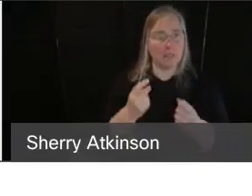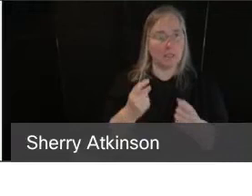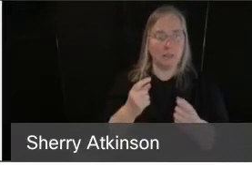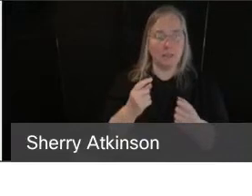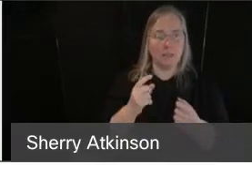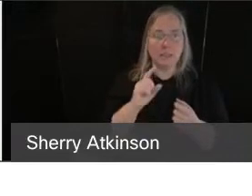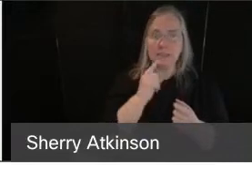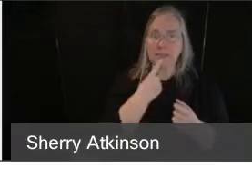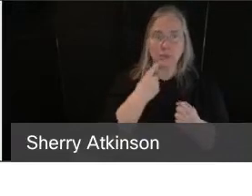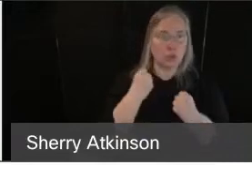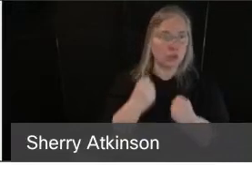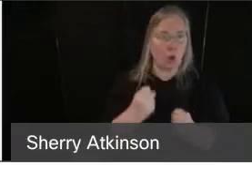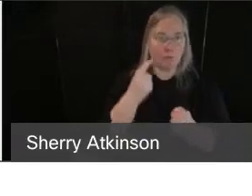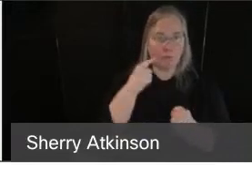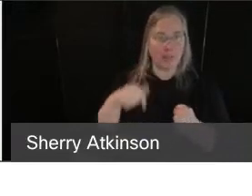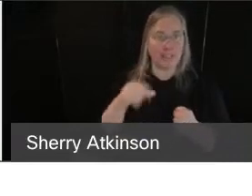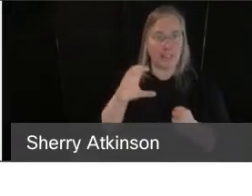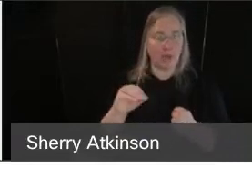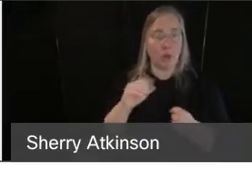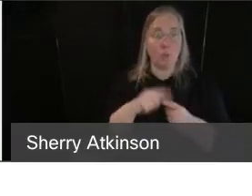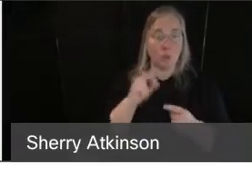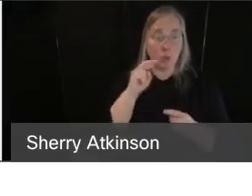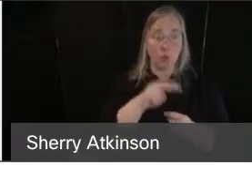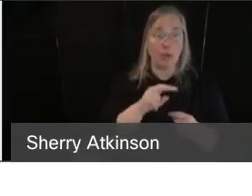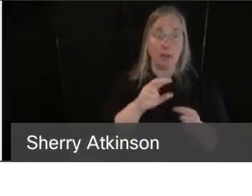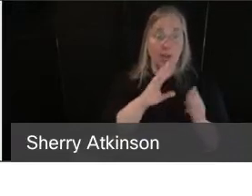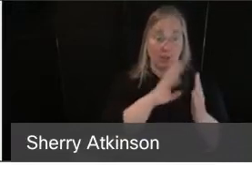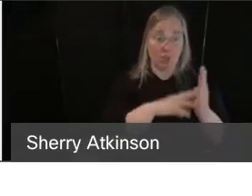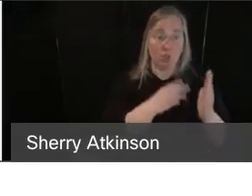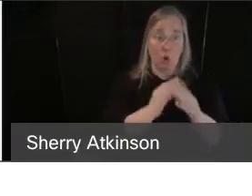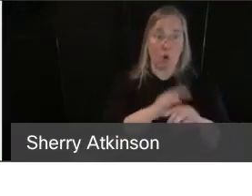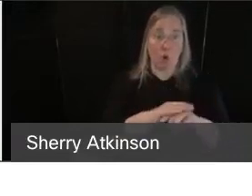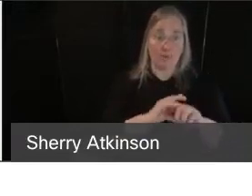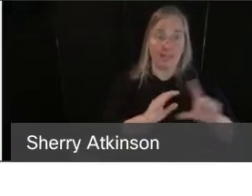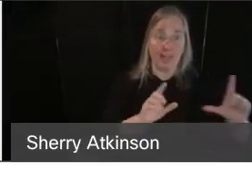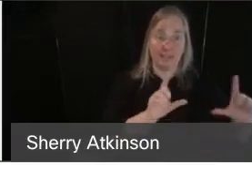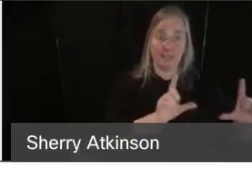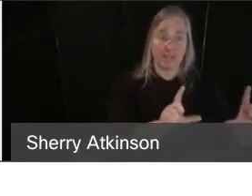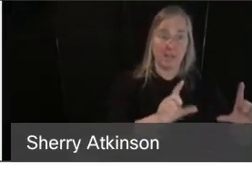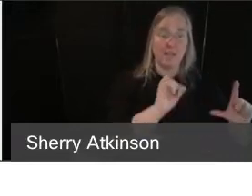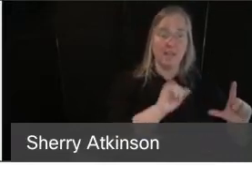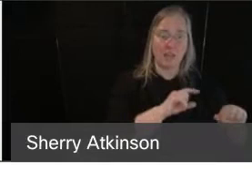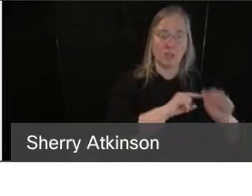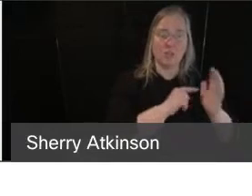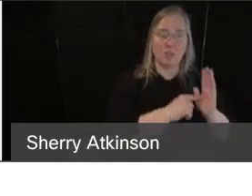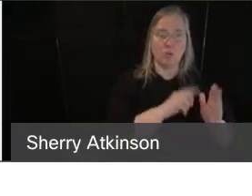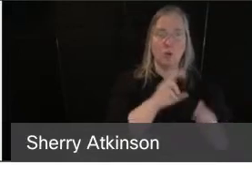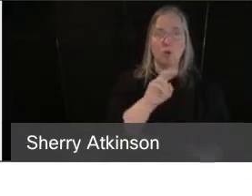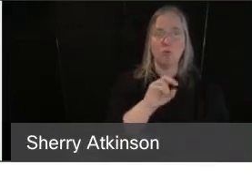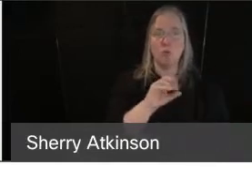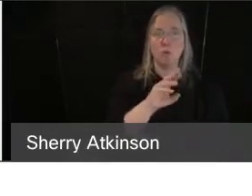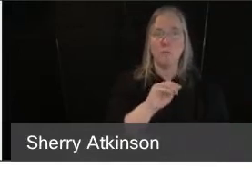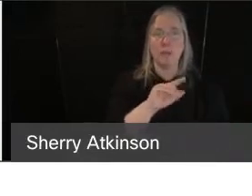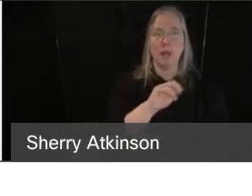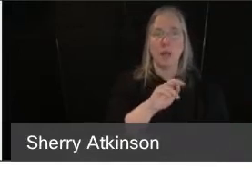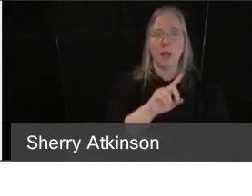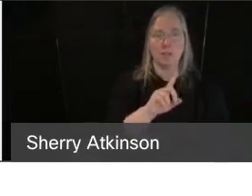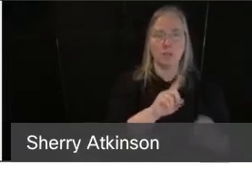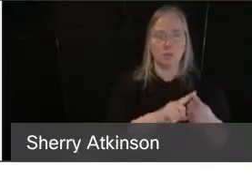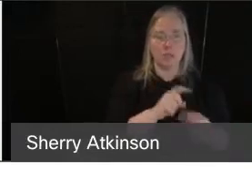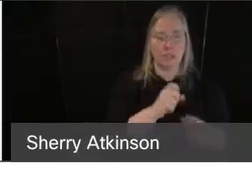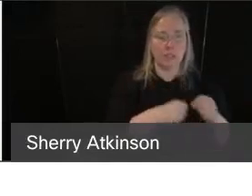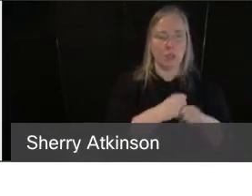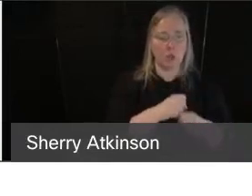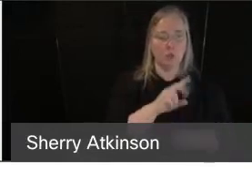county. When you look at the chart on the left-hand side, that shows normalized for the year 2001. The